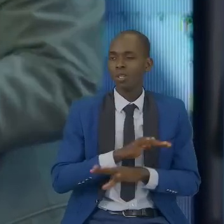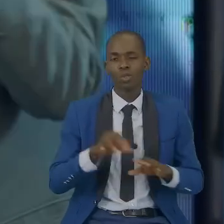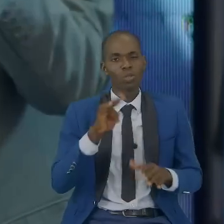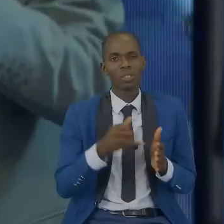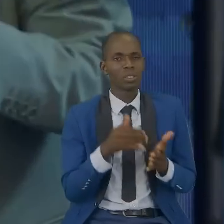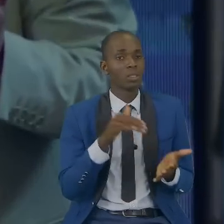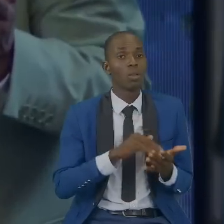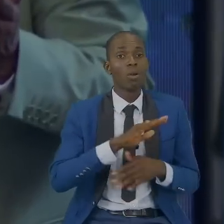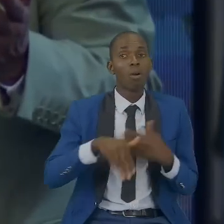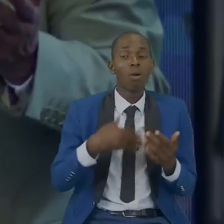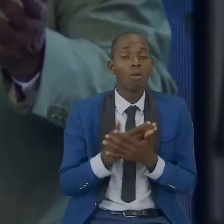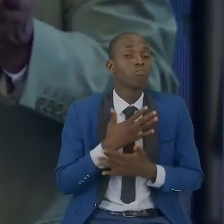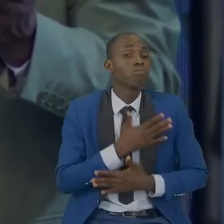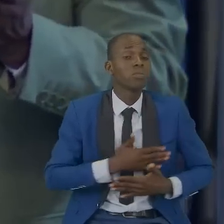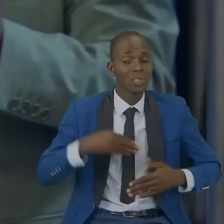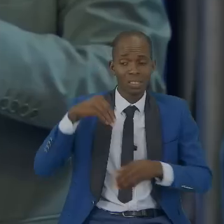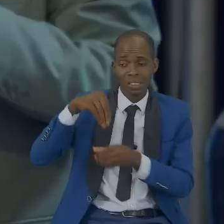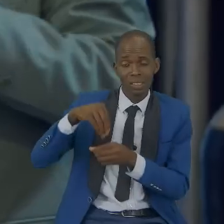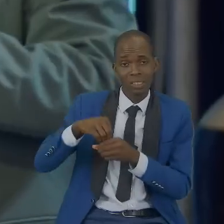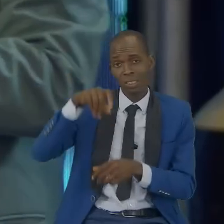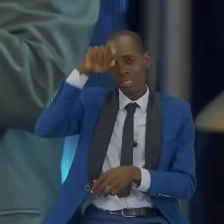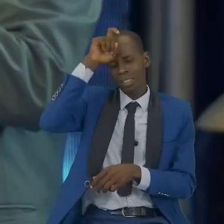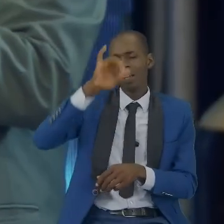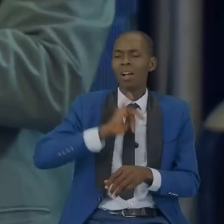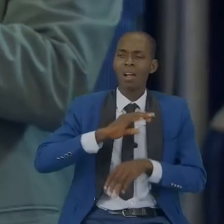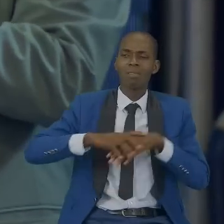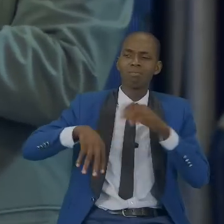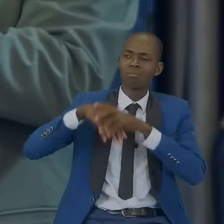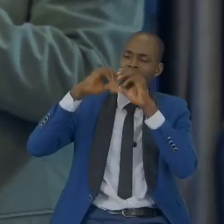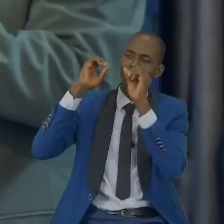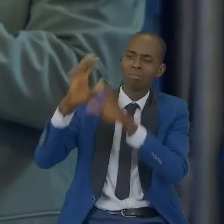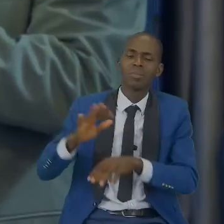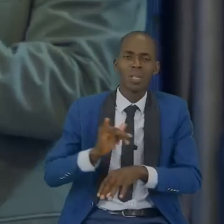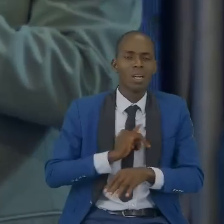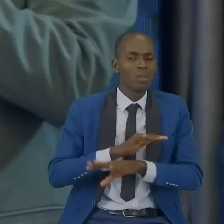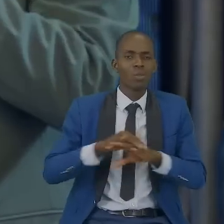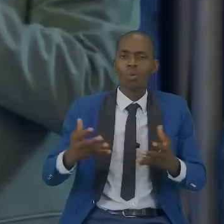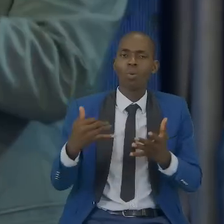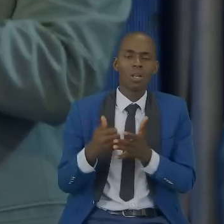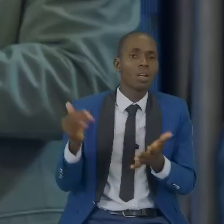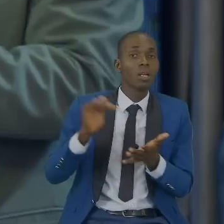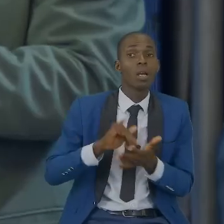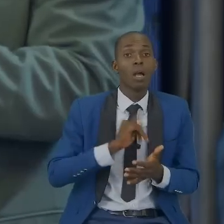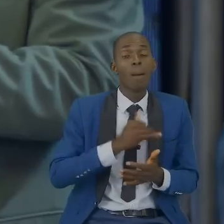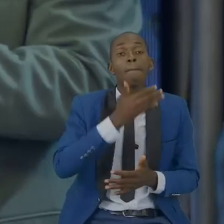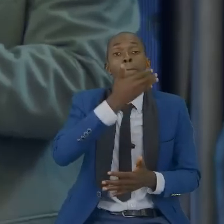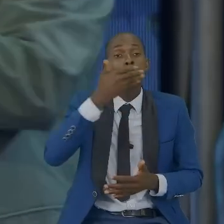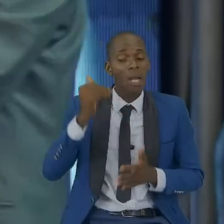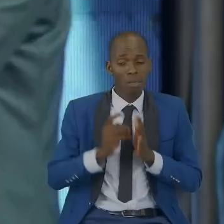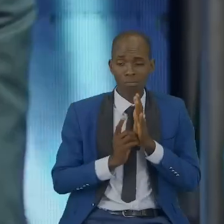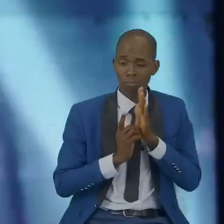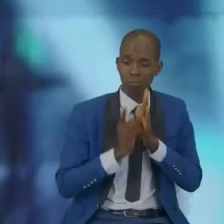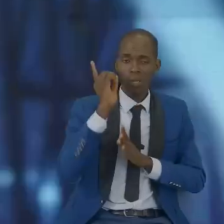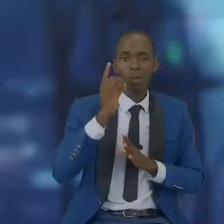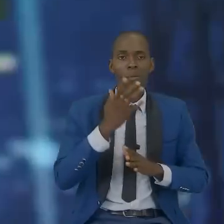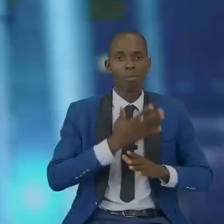of Egypt I resign and I throw away, and I'd rather develop my backbone, the backbone of my